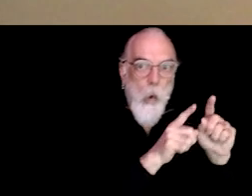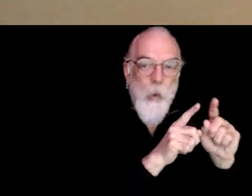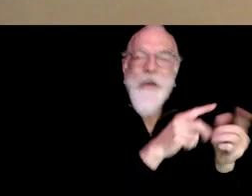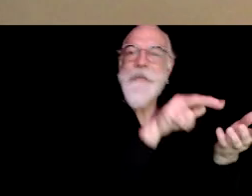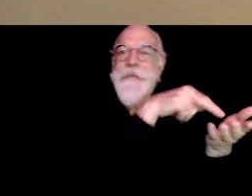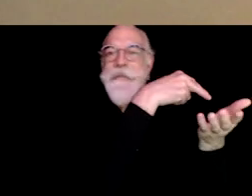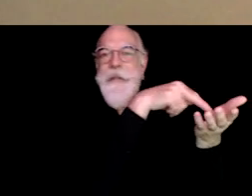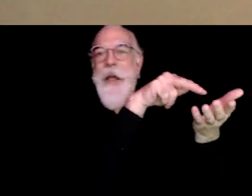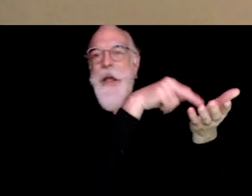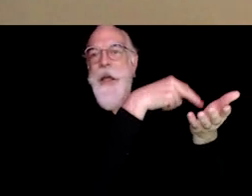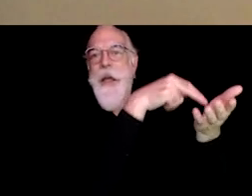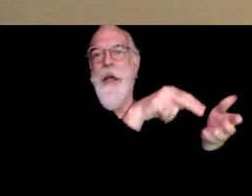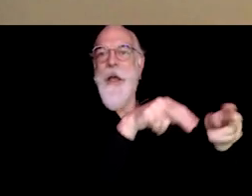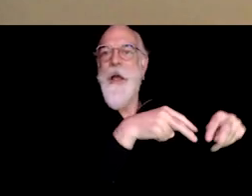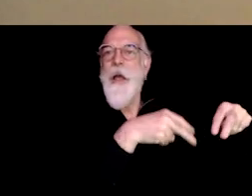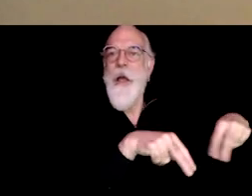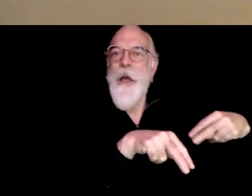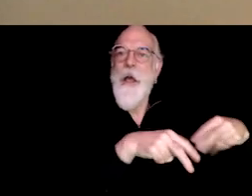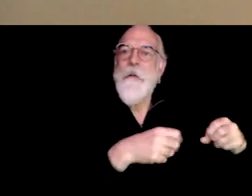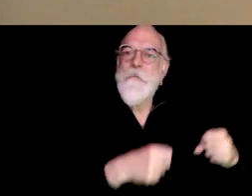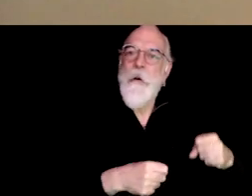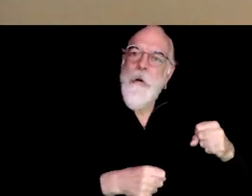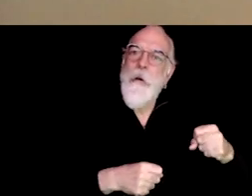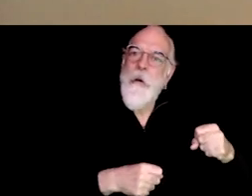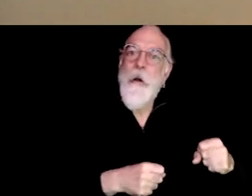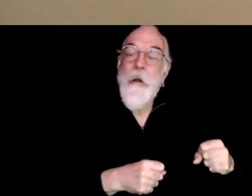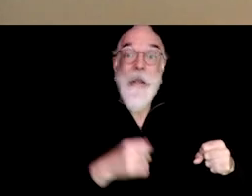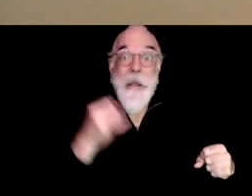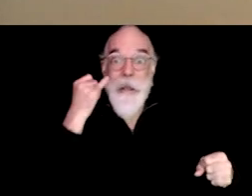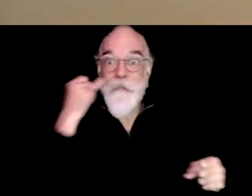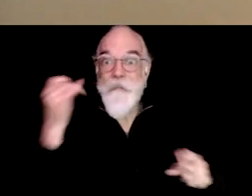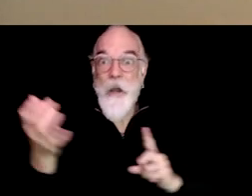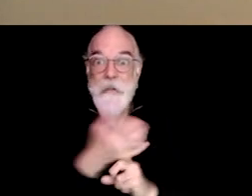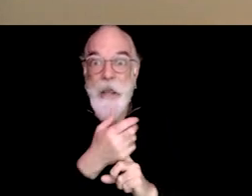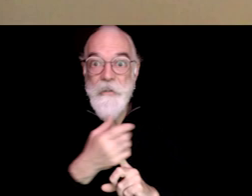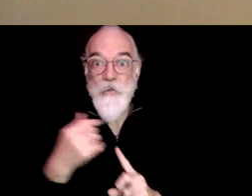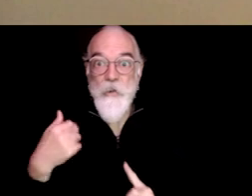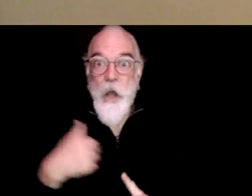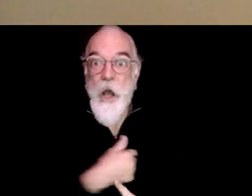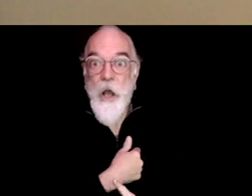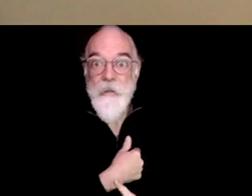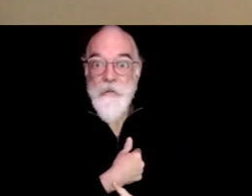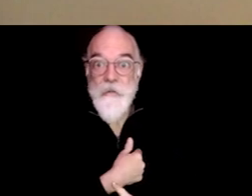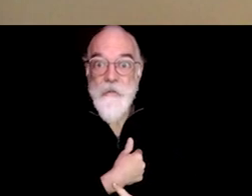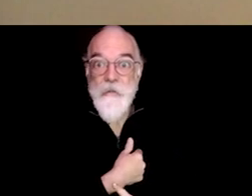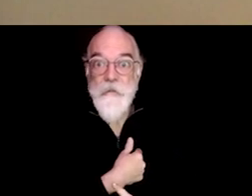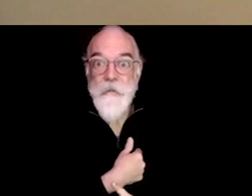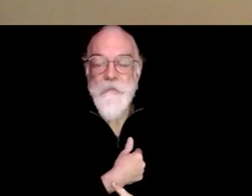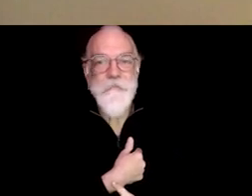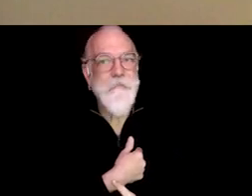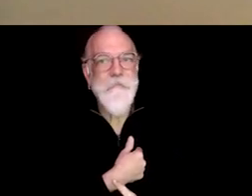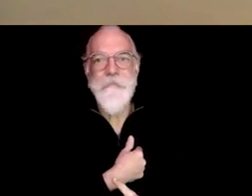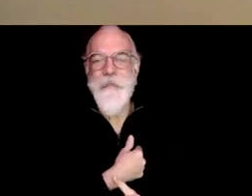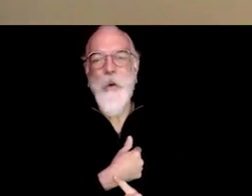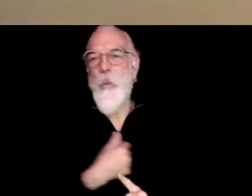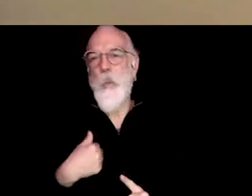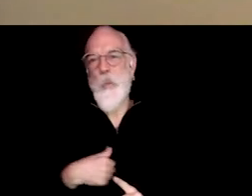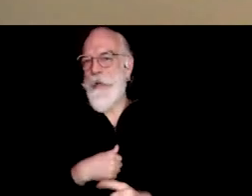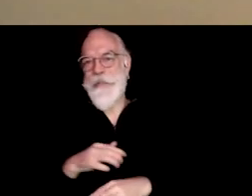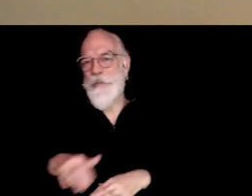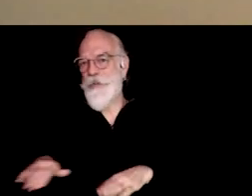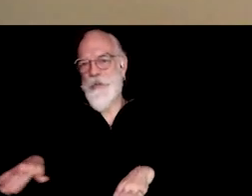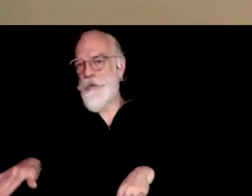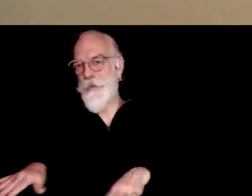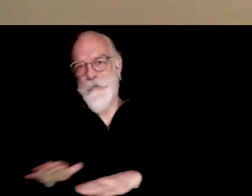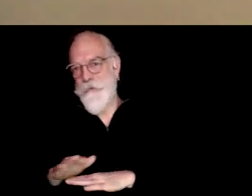dance. And yet, had we been caught, it would have been, we would have, not us